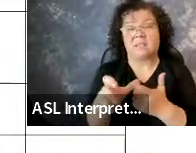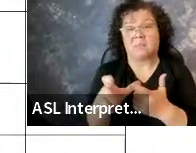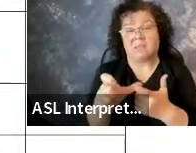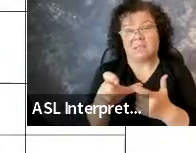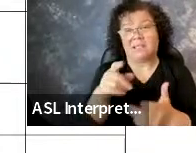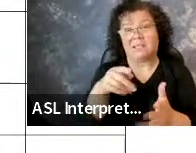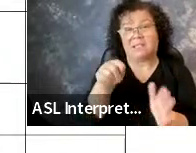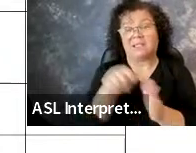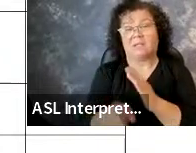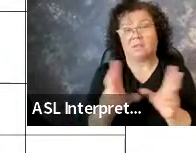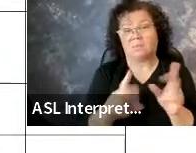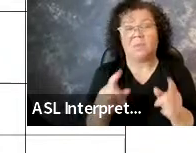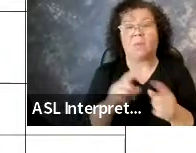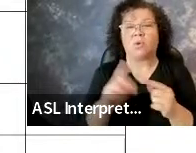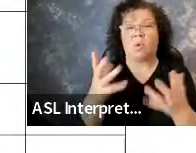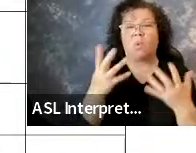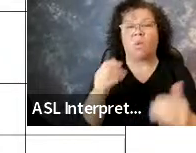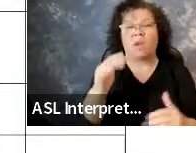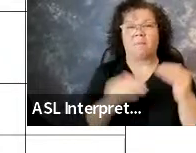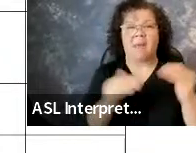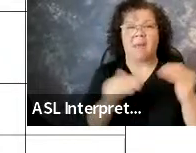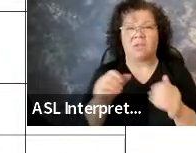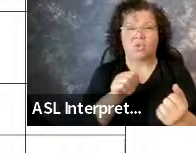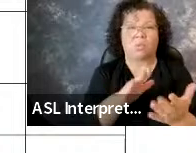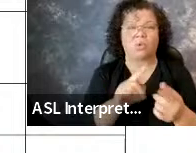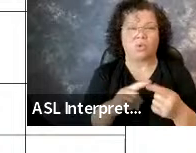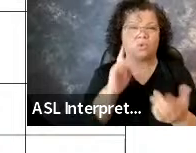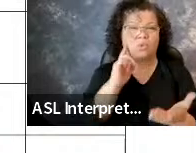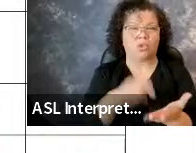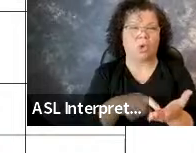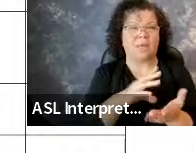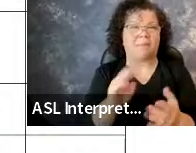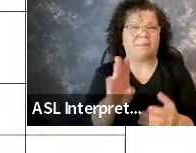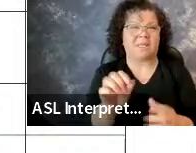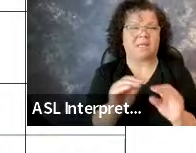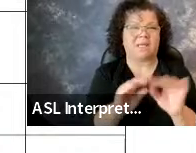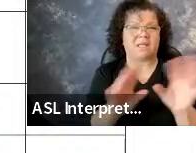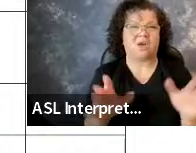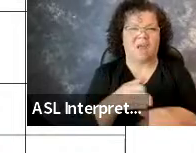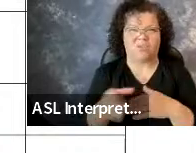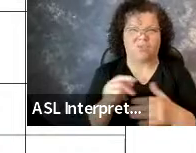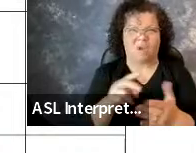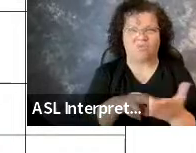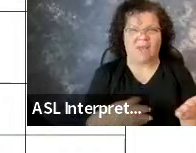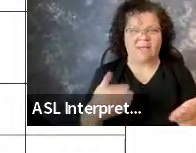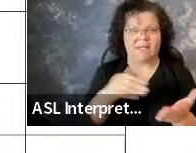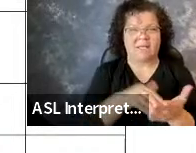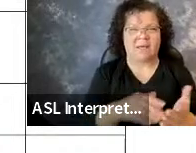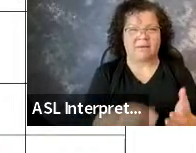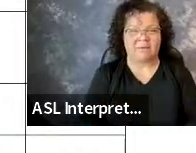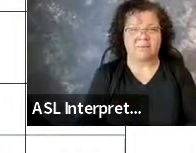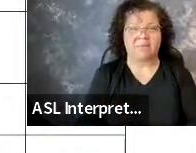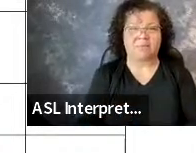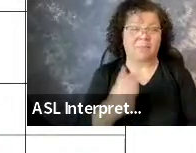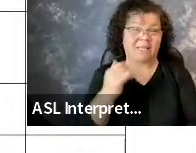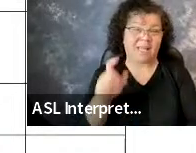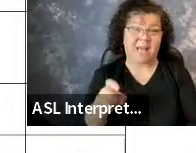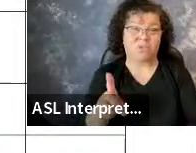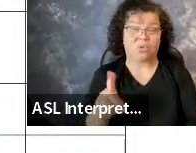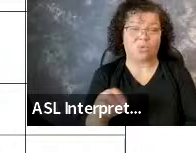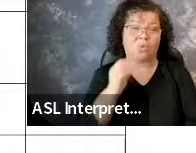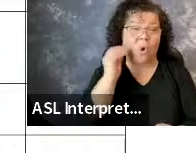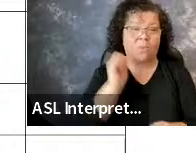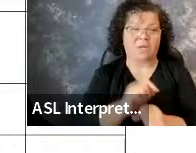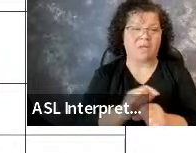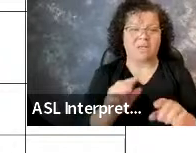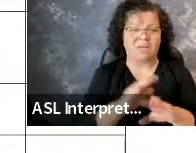trying to be a balanced approach. So to note and be clear after I read it again, because I needed to do my homework briefly, not about